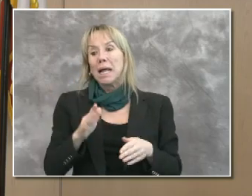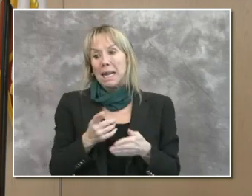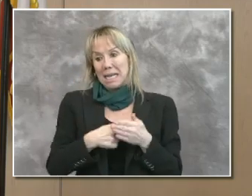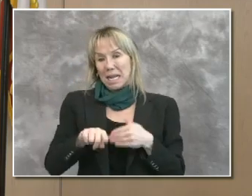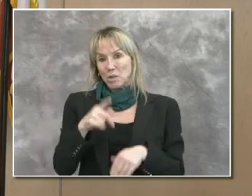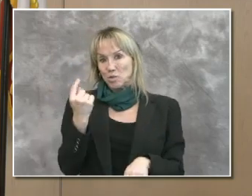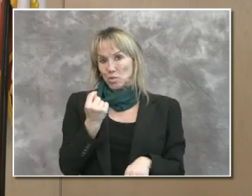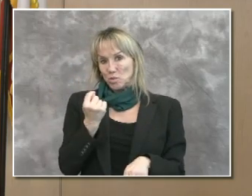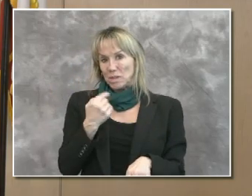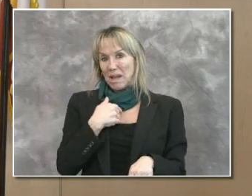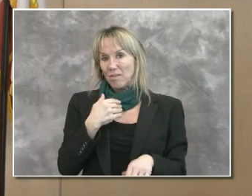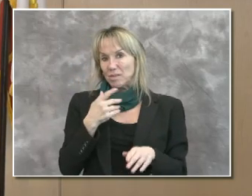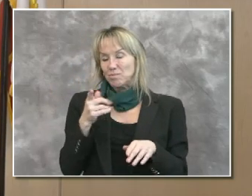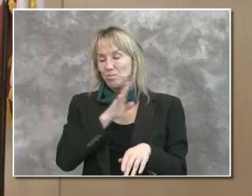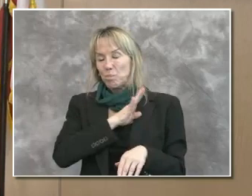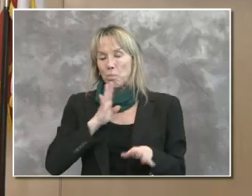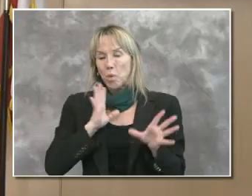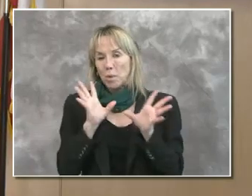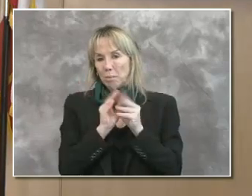Thank you.